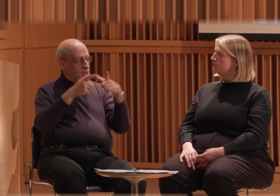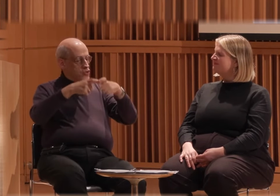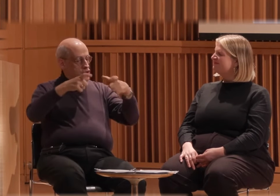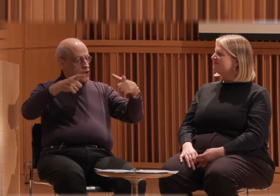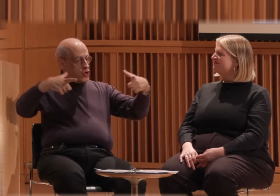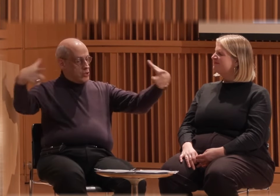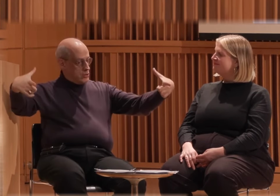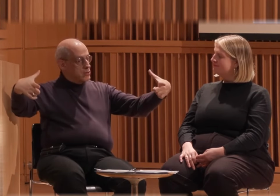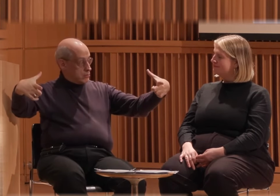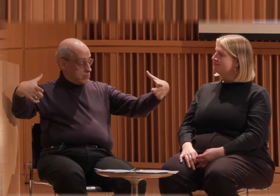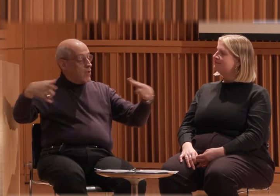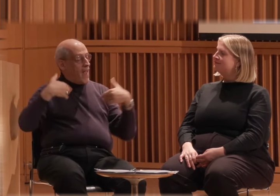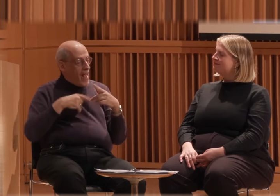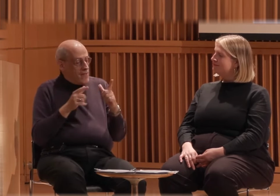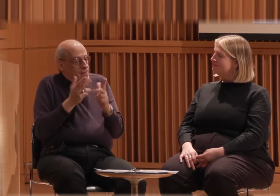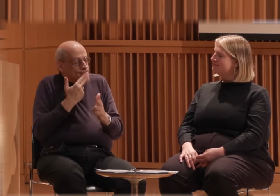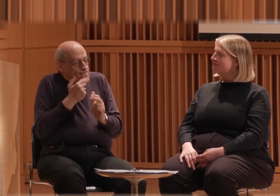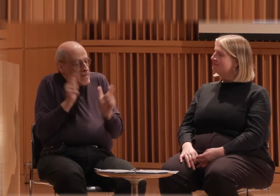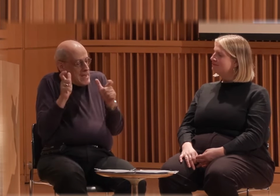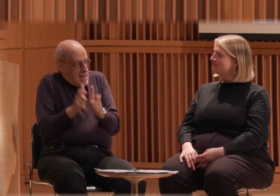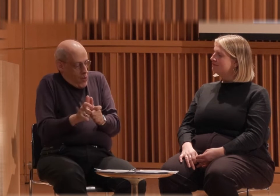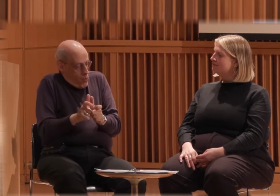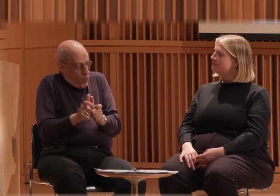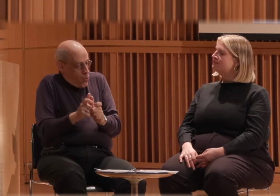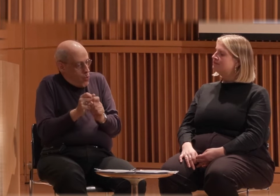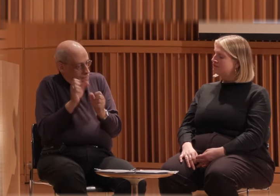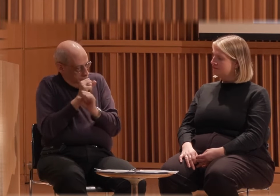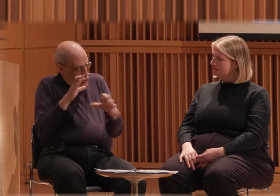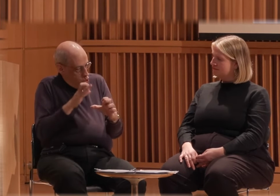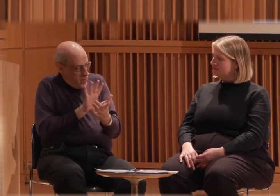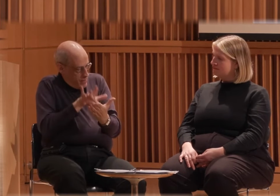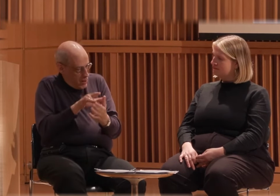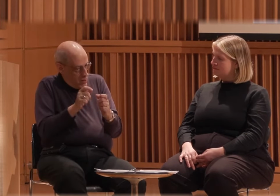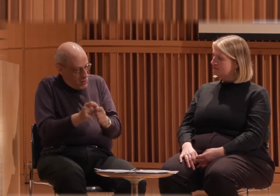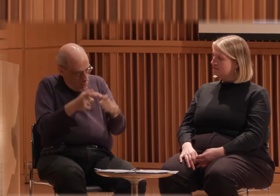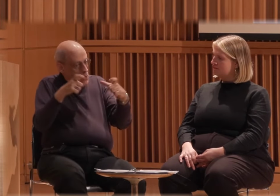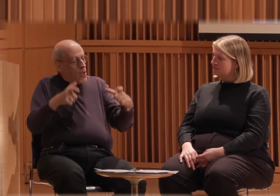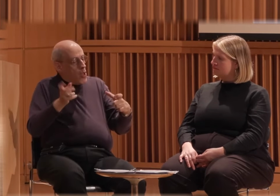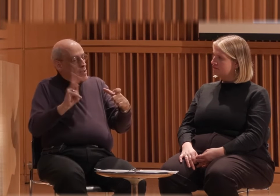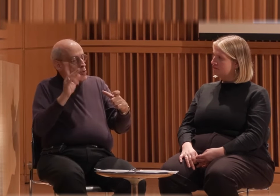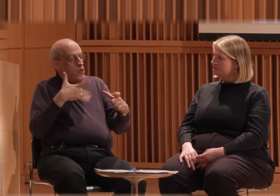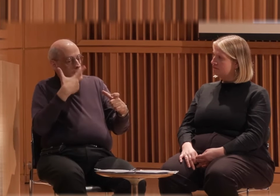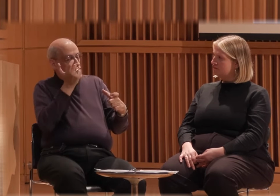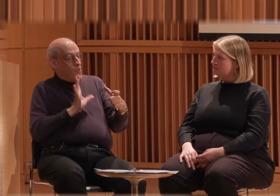circles. There's a narrow kind of traditional conception of public health in the middle, and then there's people who want to